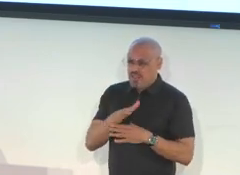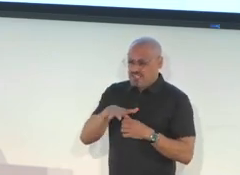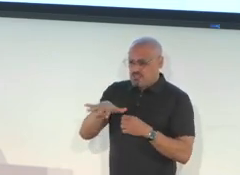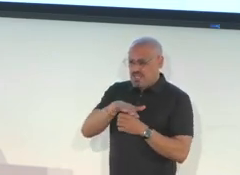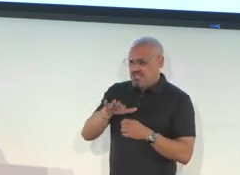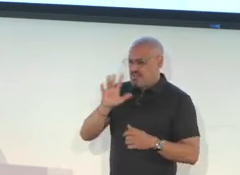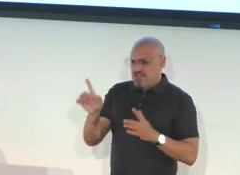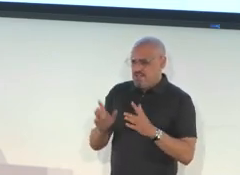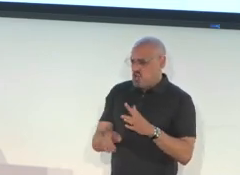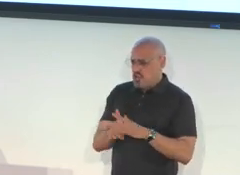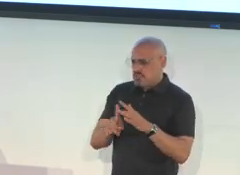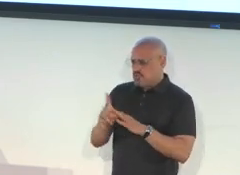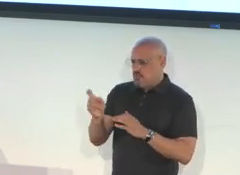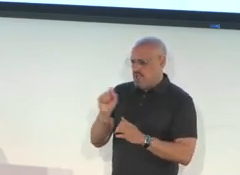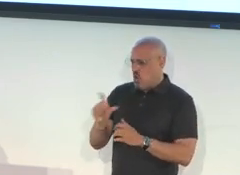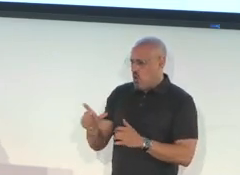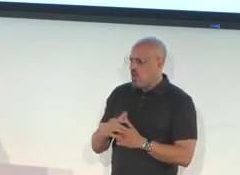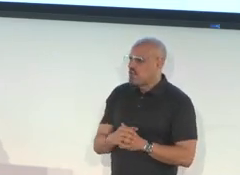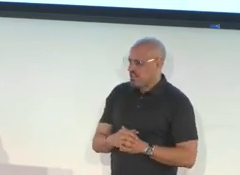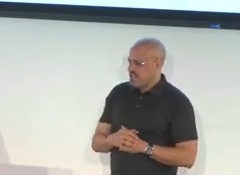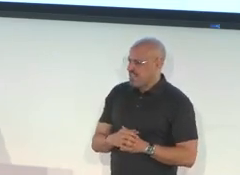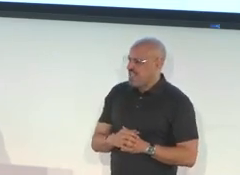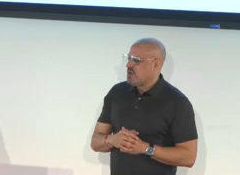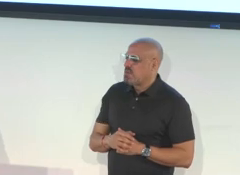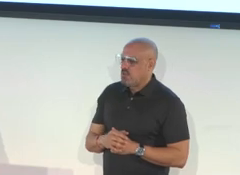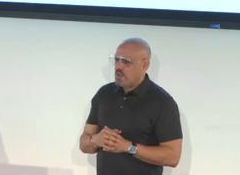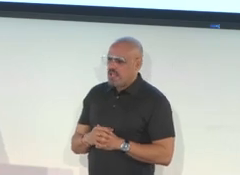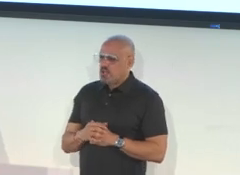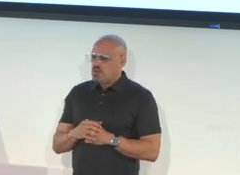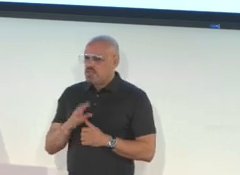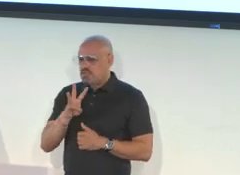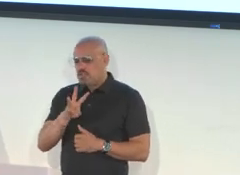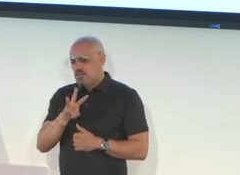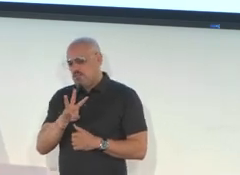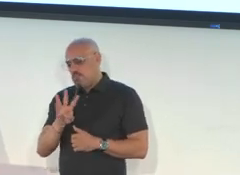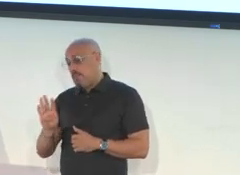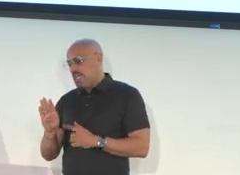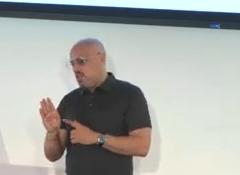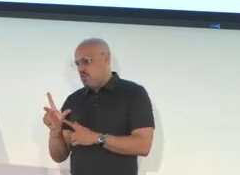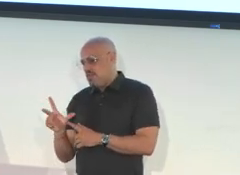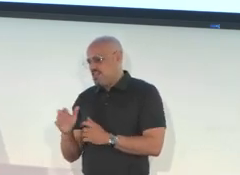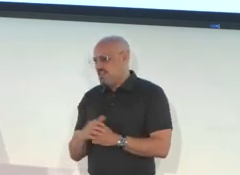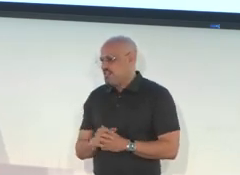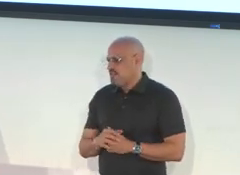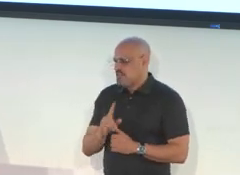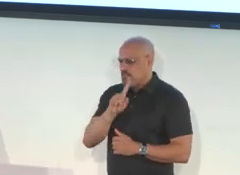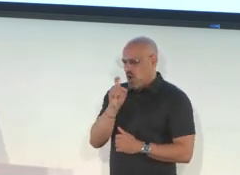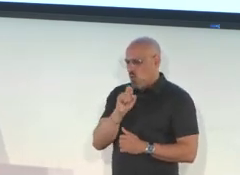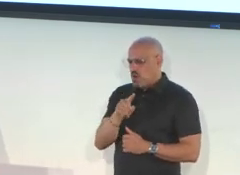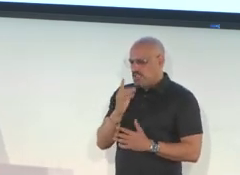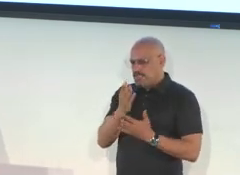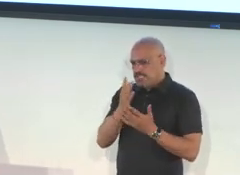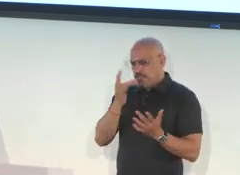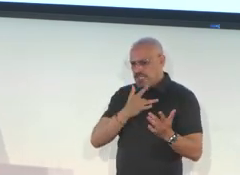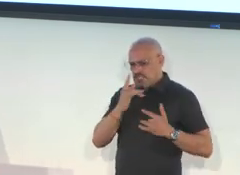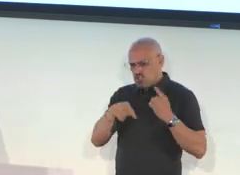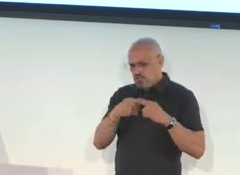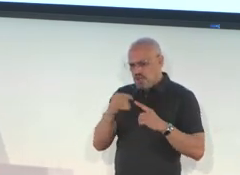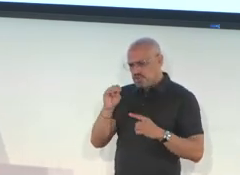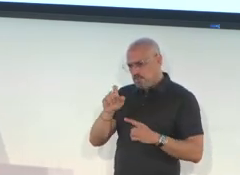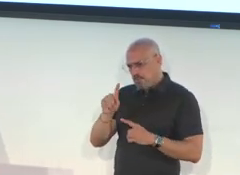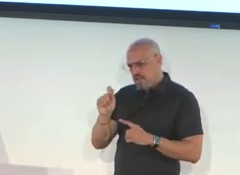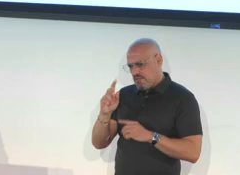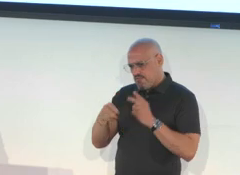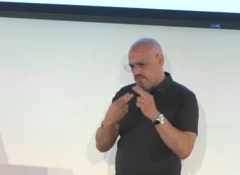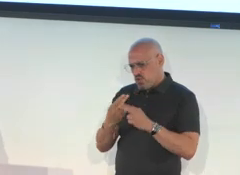all. Mm-hmm. Thank you. Yeah. The question I do have is, with some of the issues around the metaverse, I see